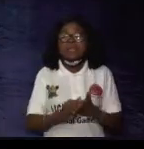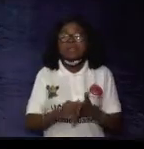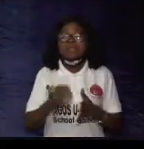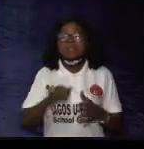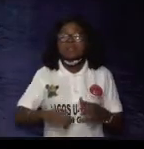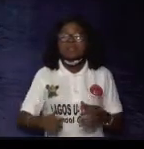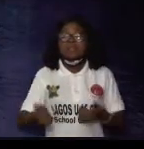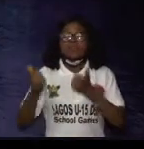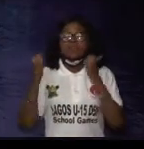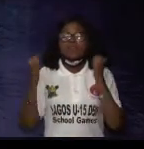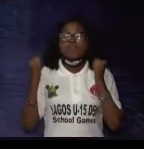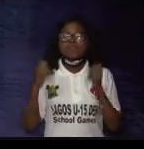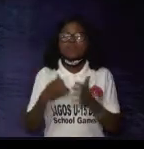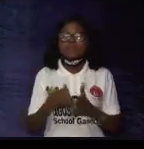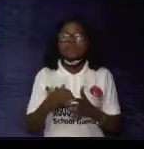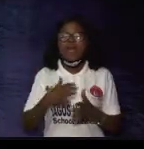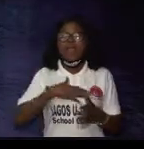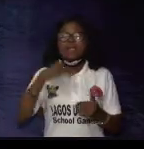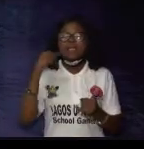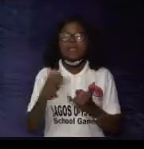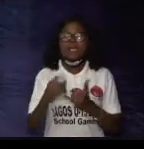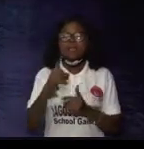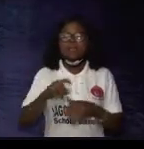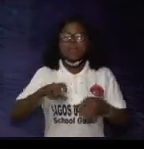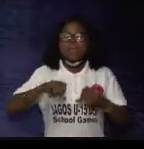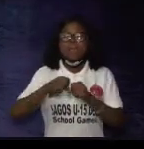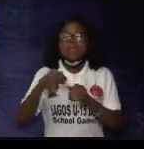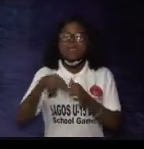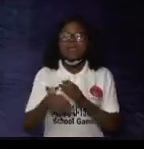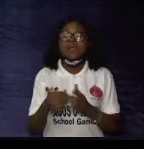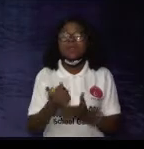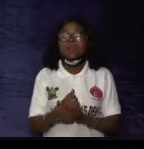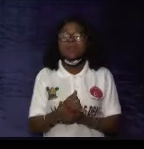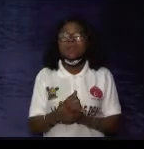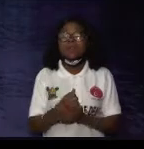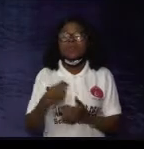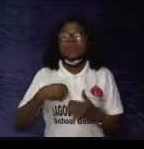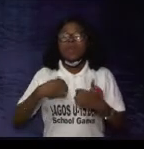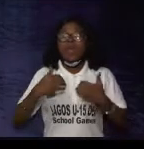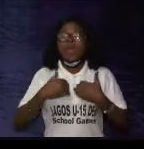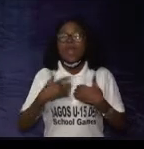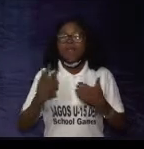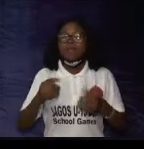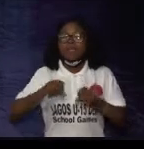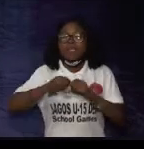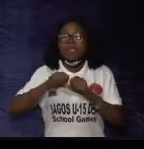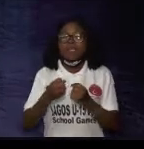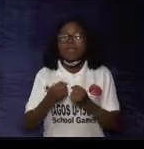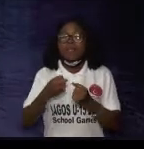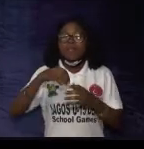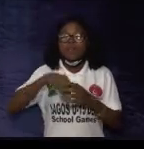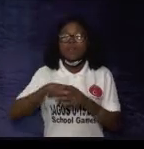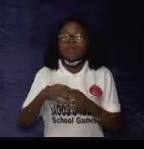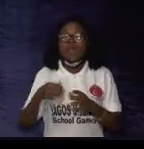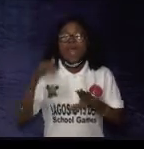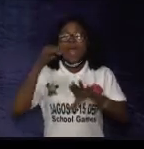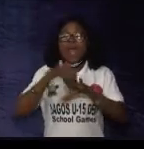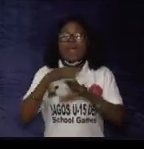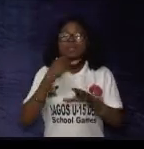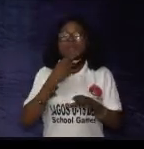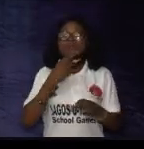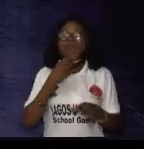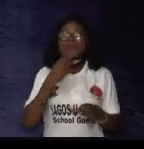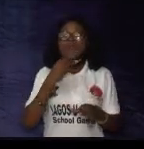request, something like that. And the last one, break in. We heard about the break-in at the